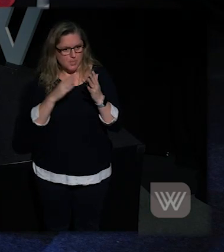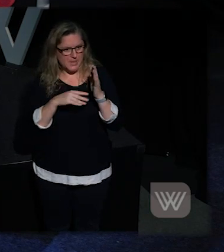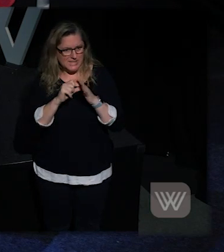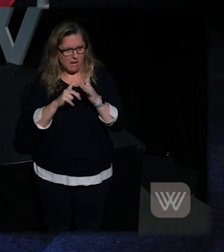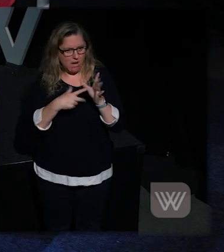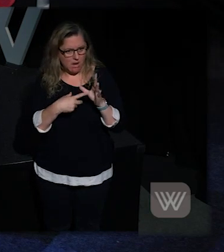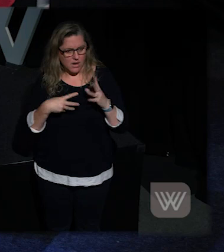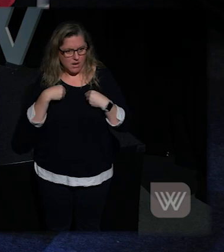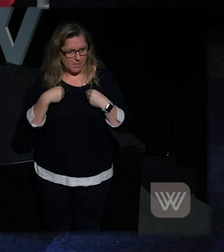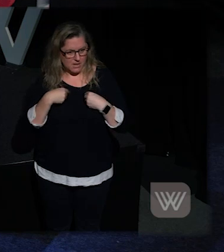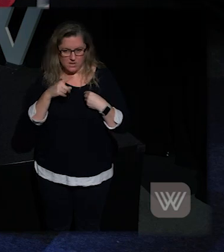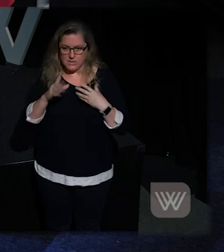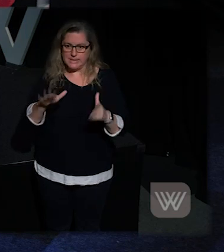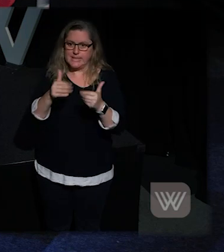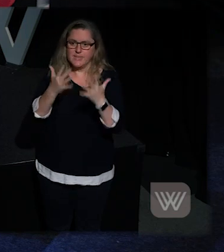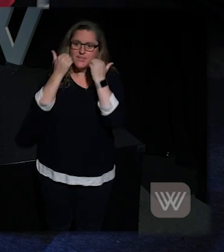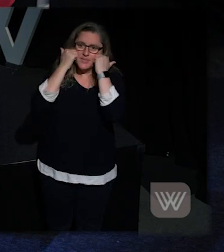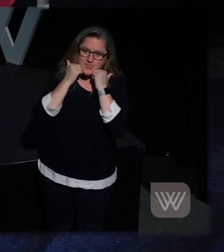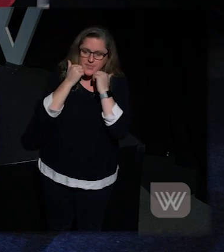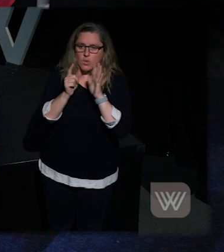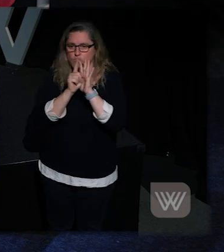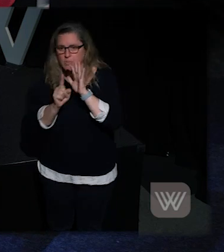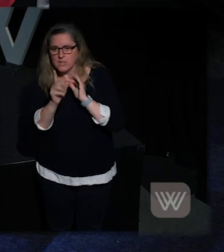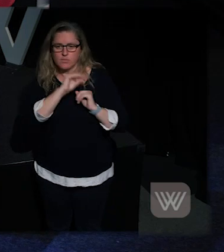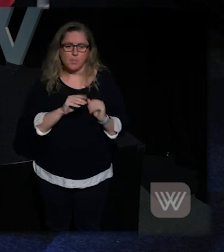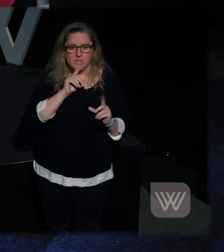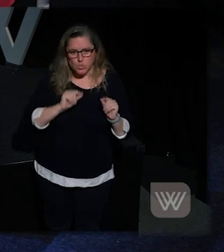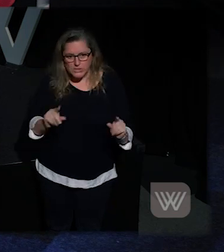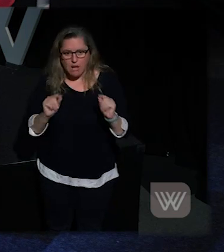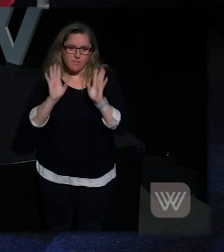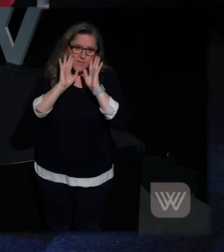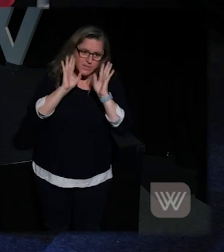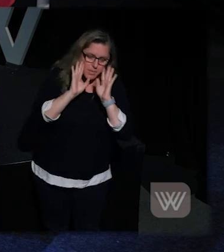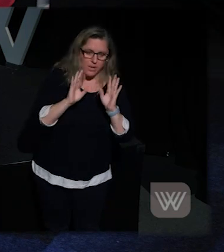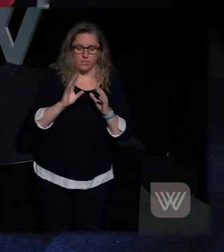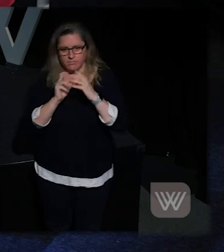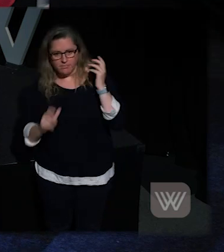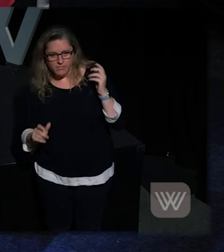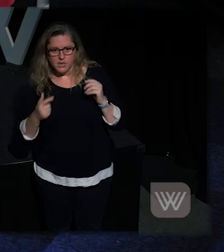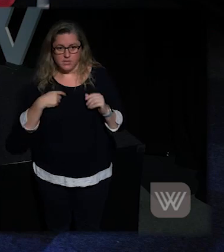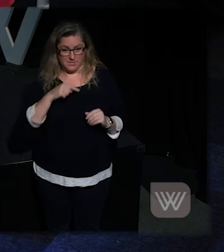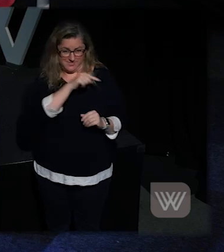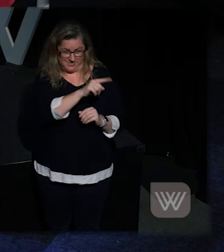there through the whole thing, so representatives of Twitter, Facebook, Oath, you know, these were the industry